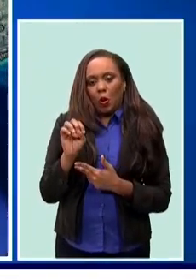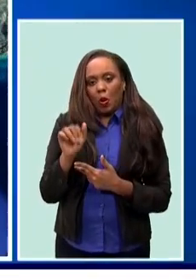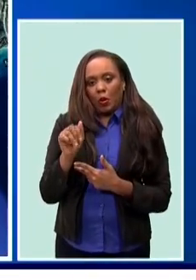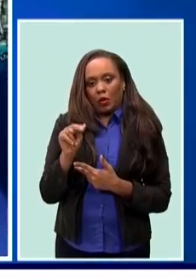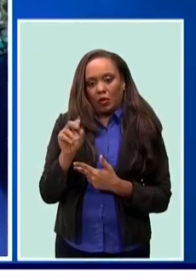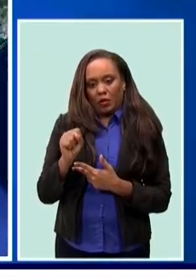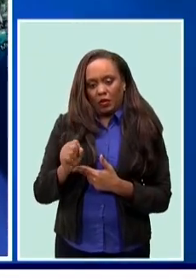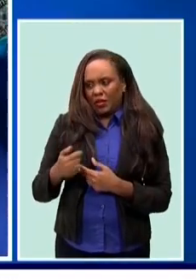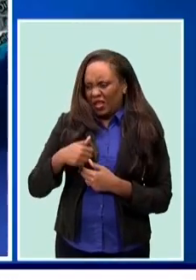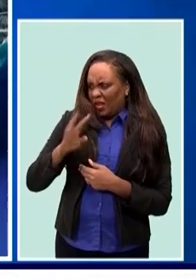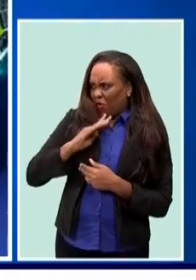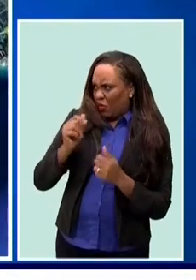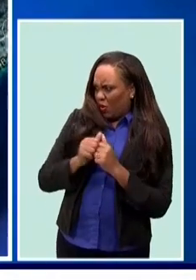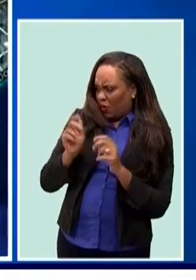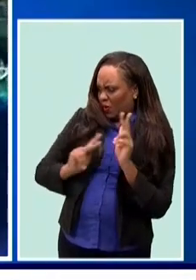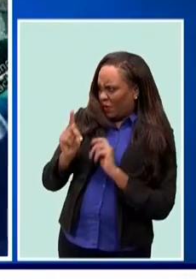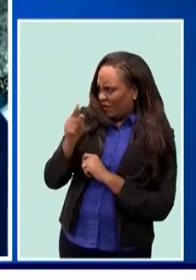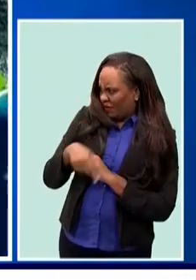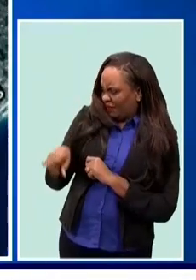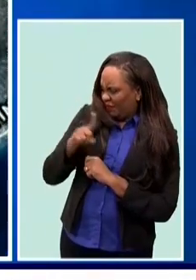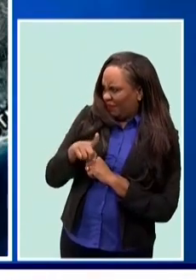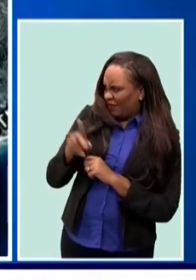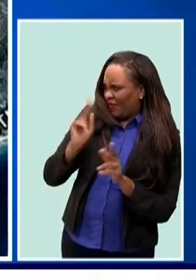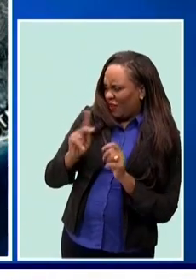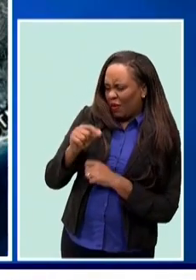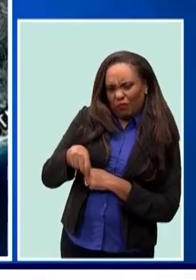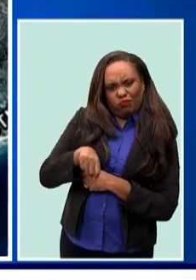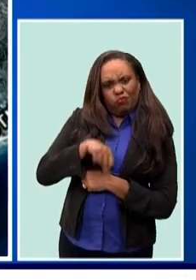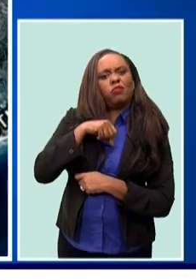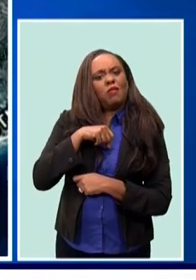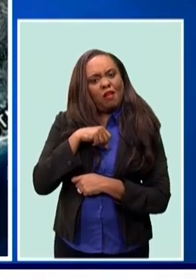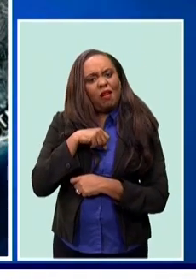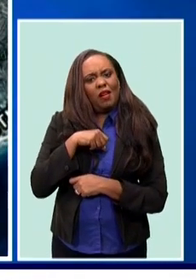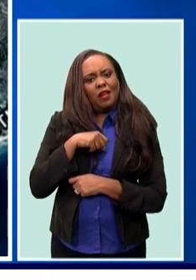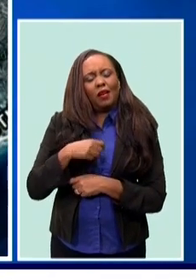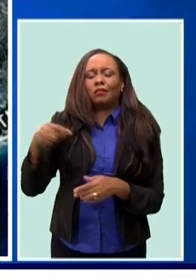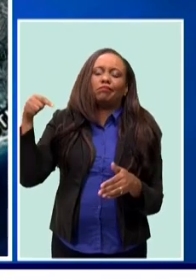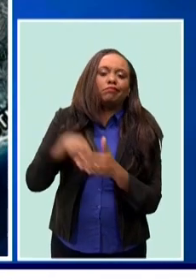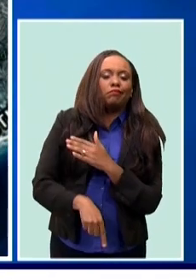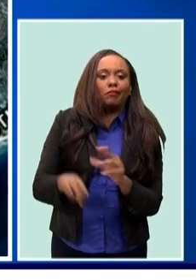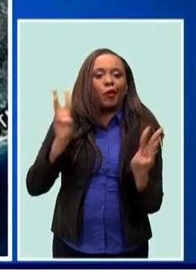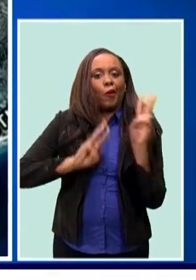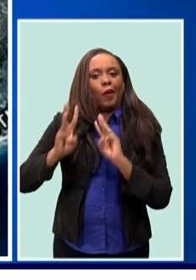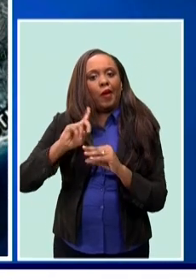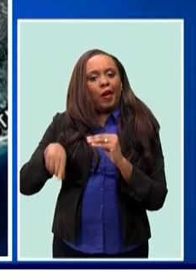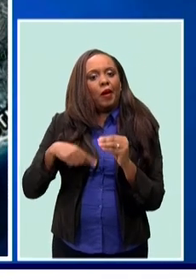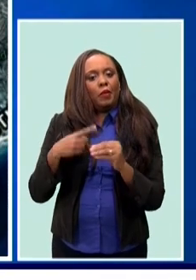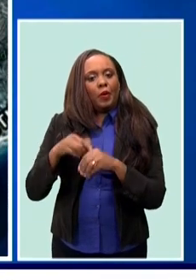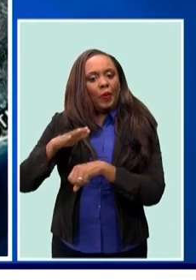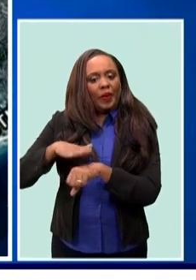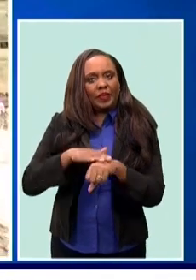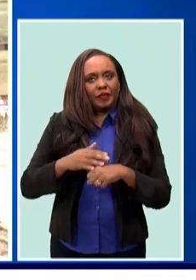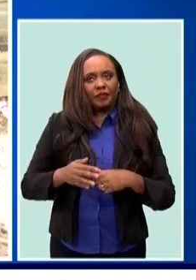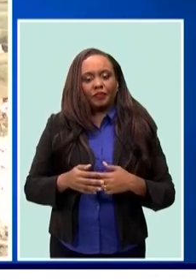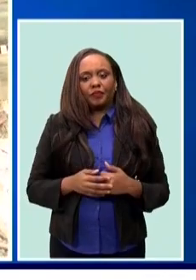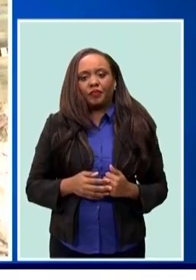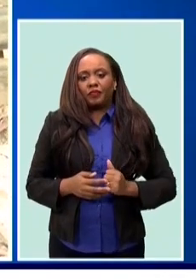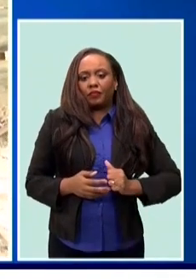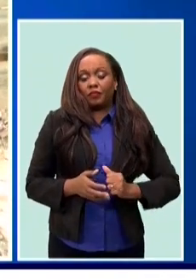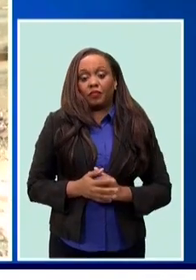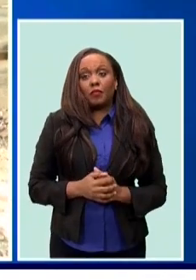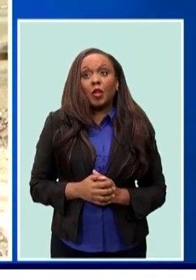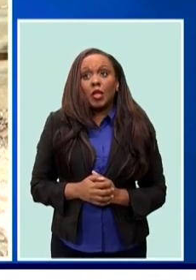the people I spoke to there was a sense of pride in the community and deep concern about the advisory. Well, the Americans can do